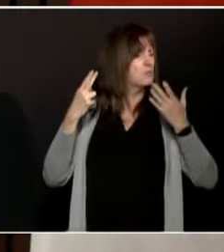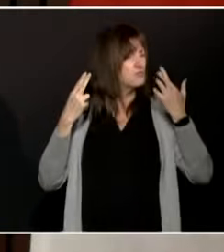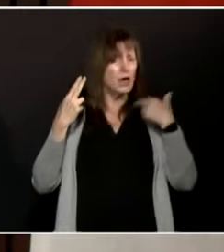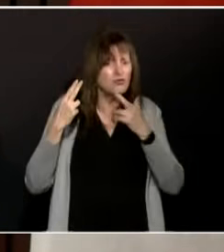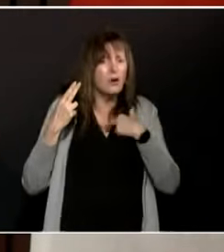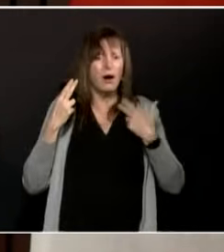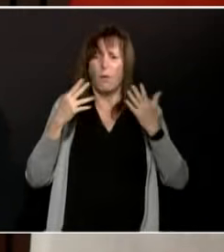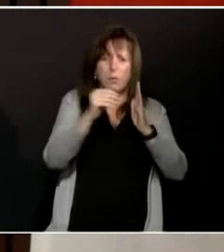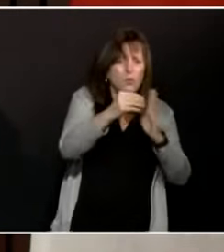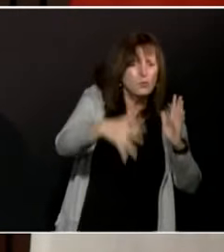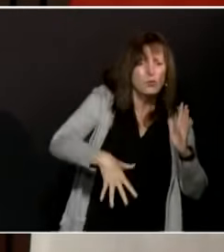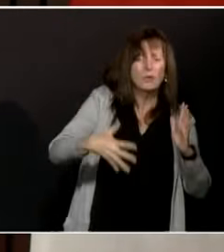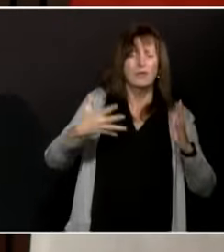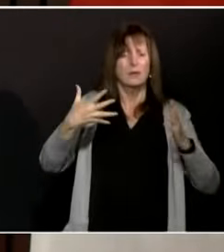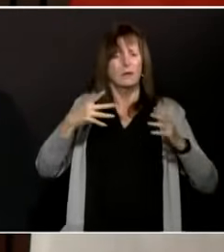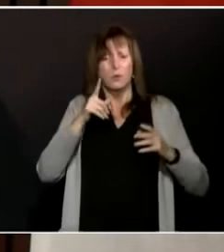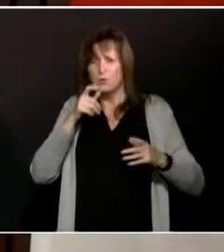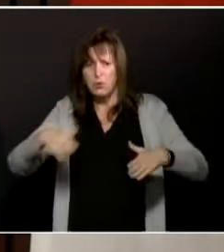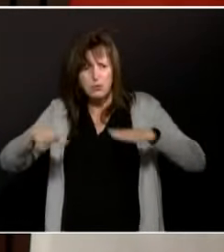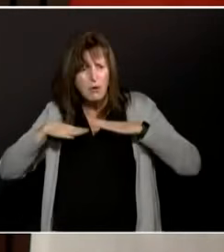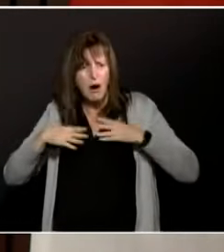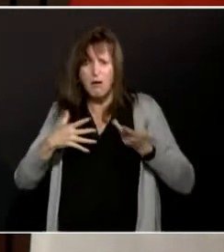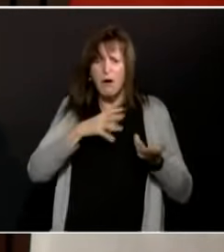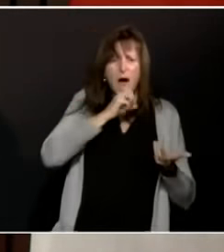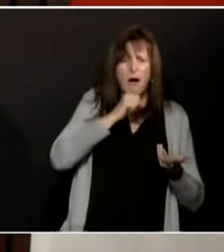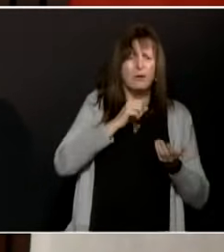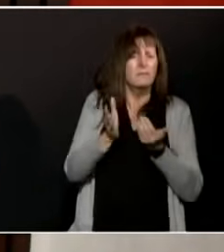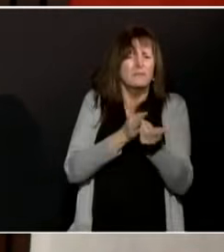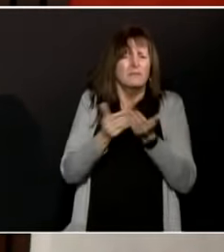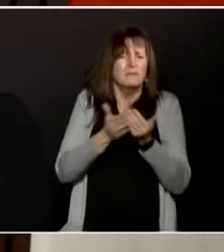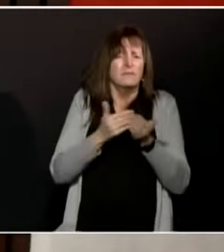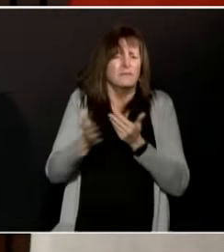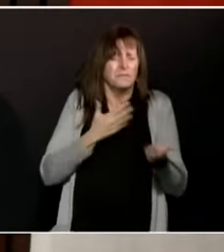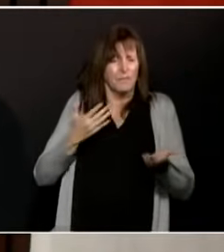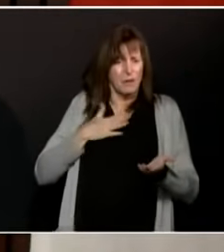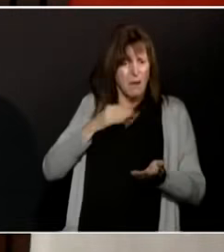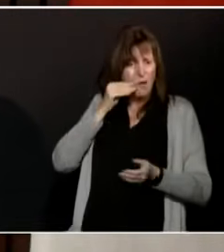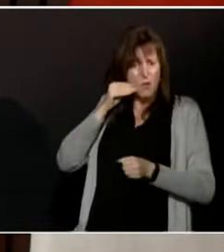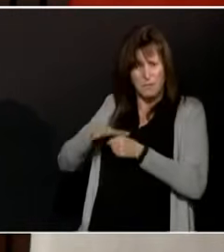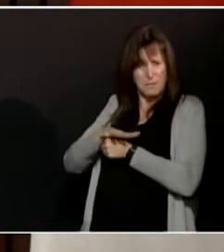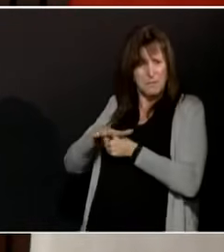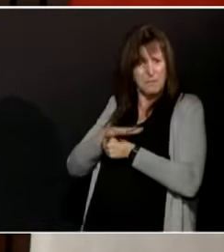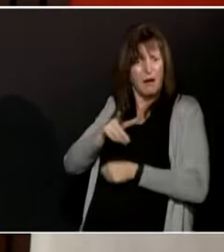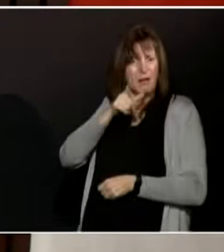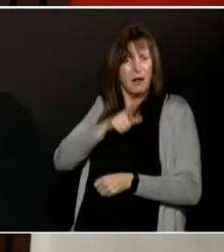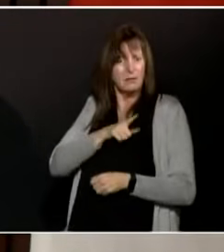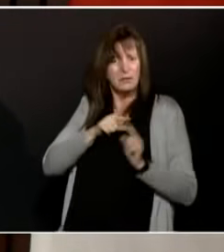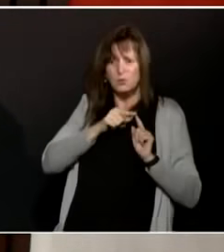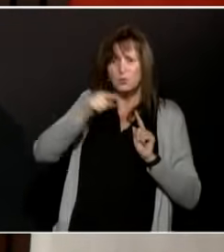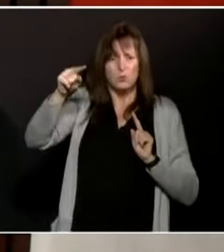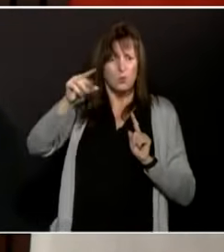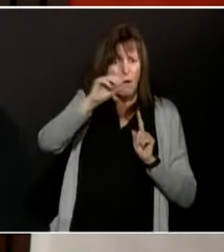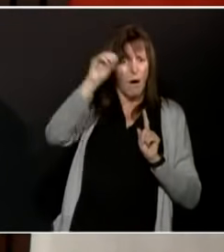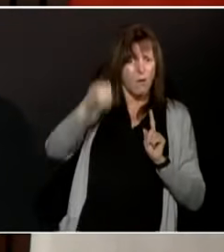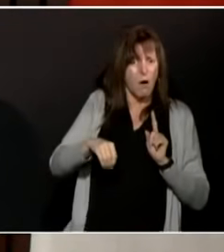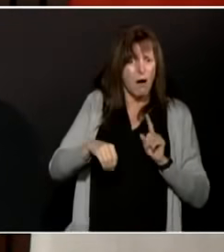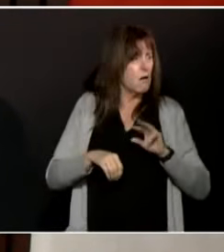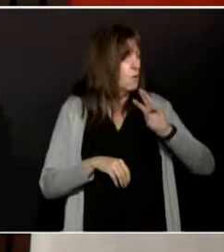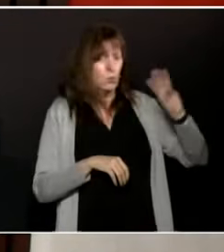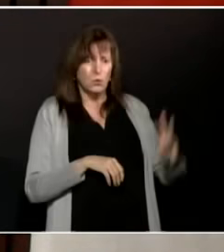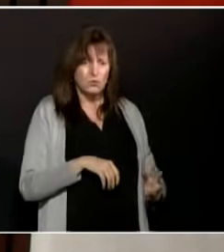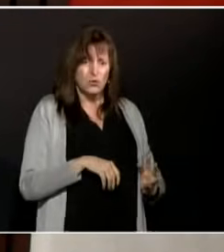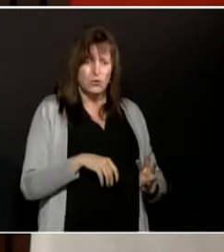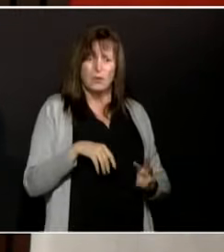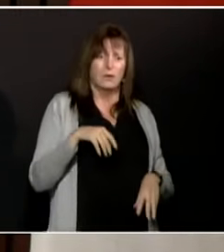retiree, everywhere, from my hometown of London up to Ottawa, from Windsor through to Kenora, I know some of us are